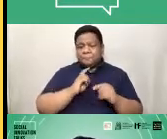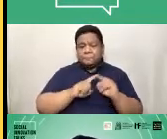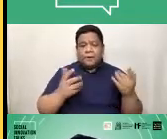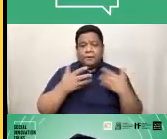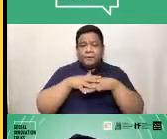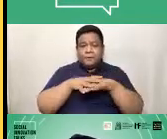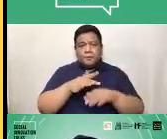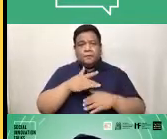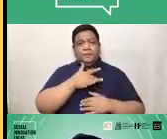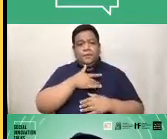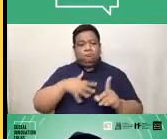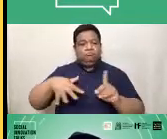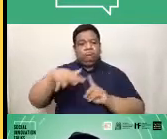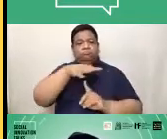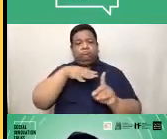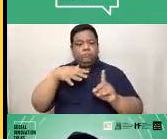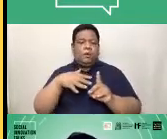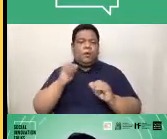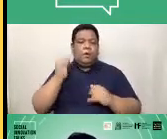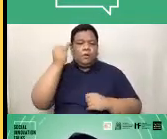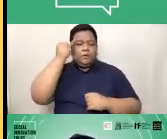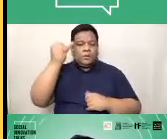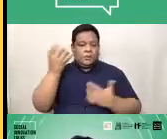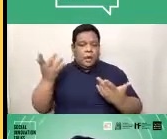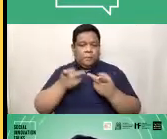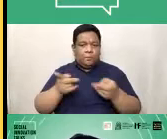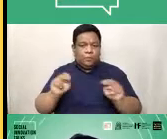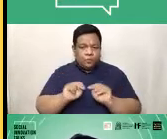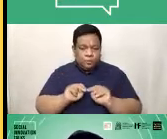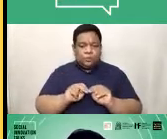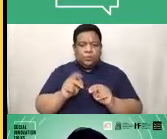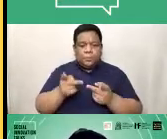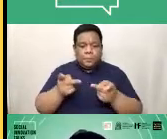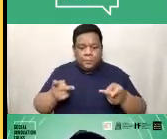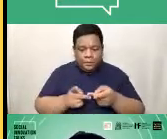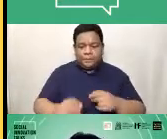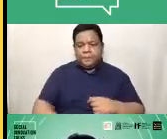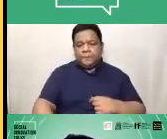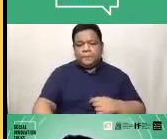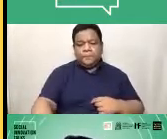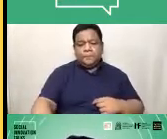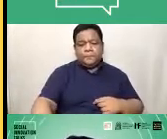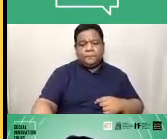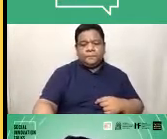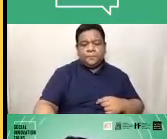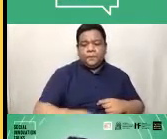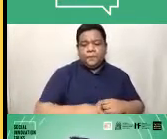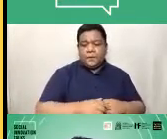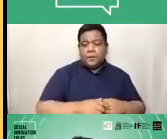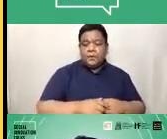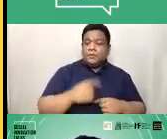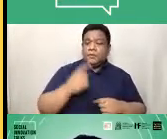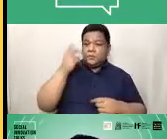the environment. And now you have a concept of positioning, a concept of location. So a